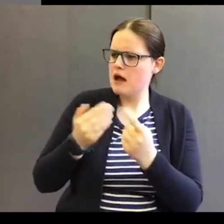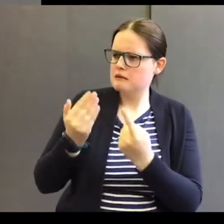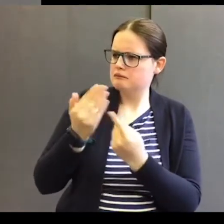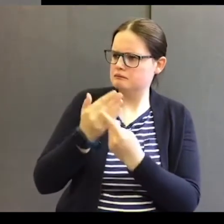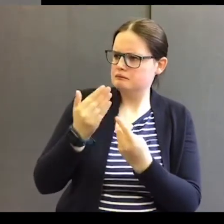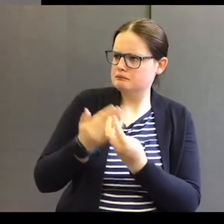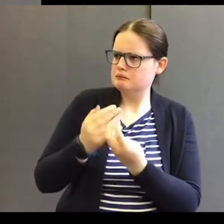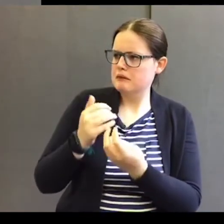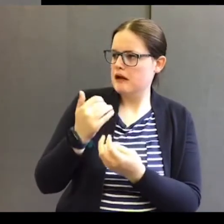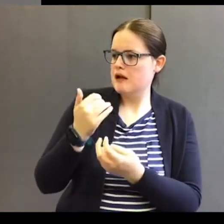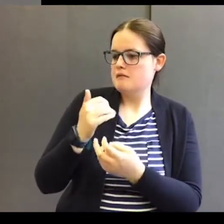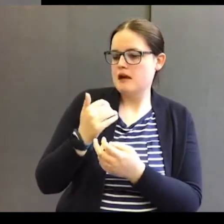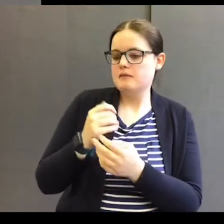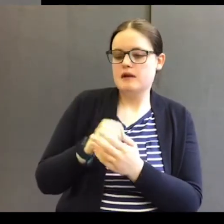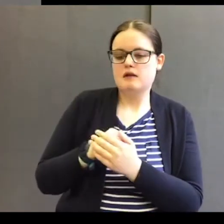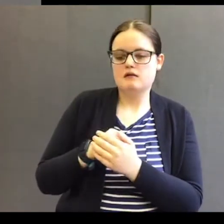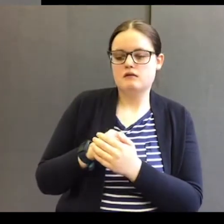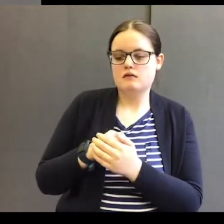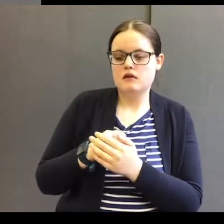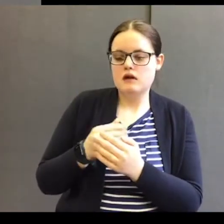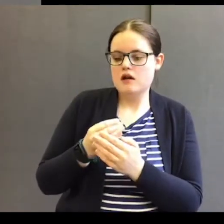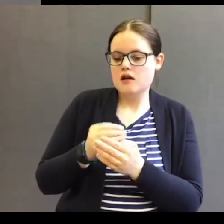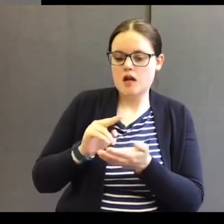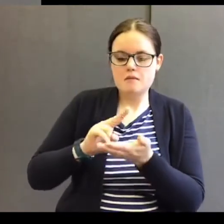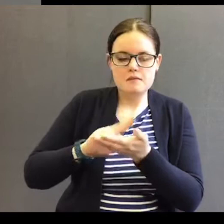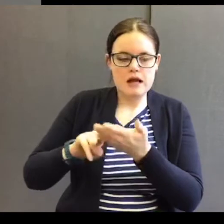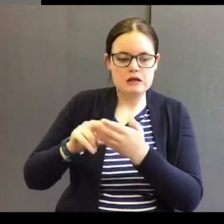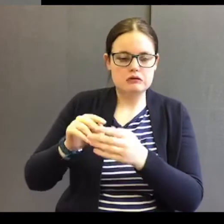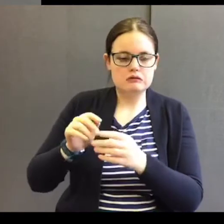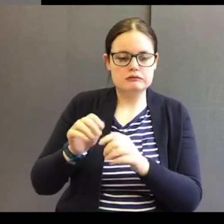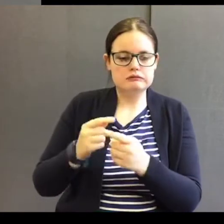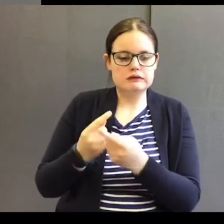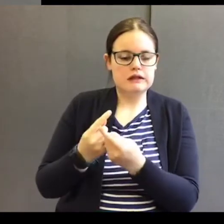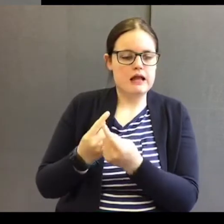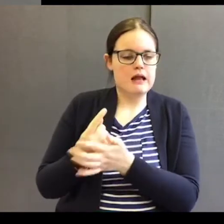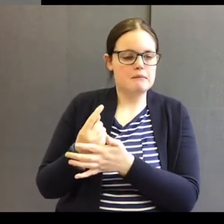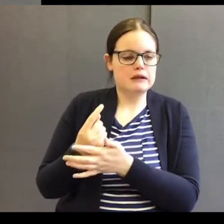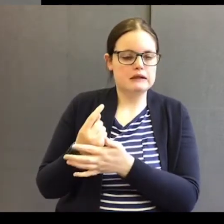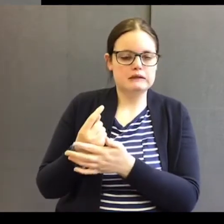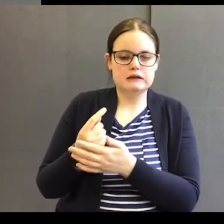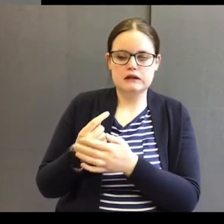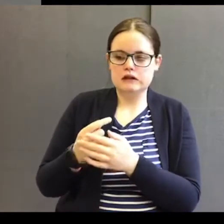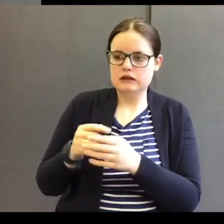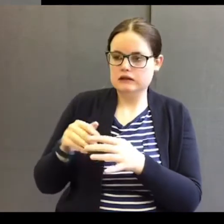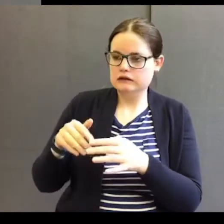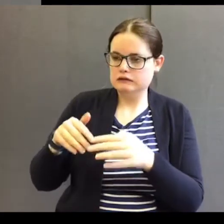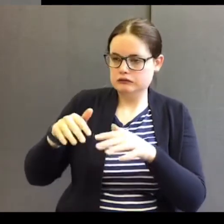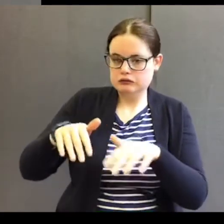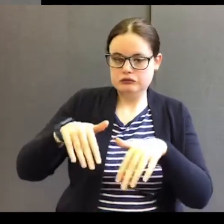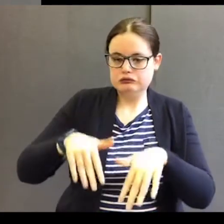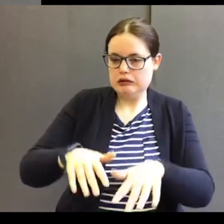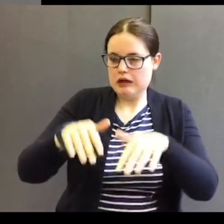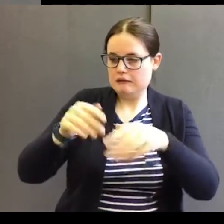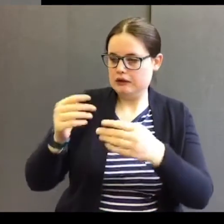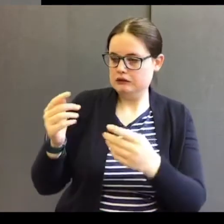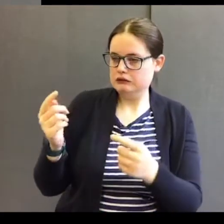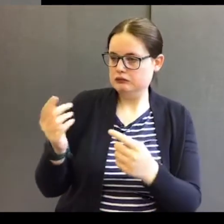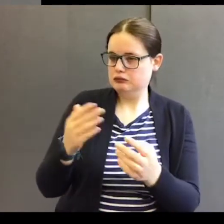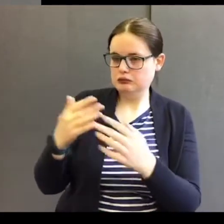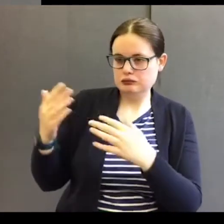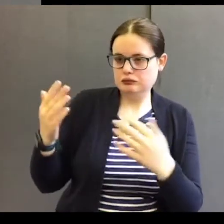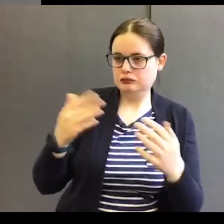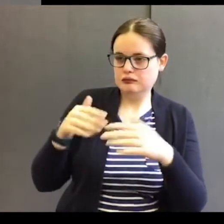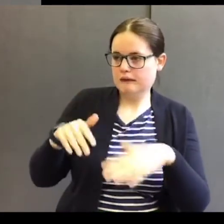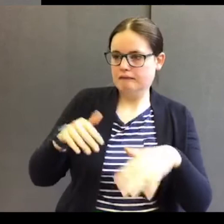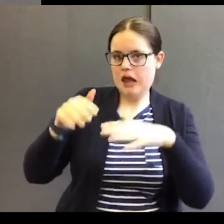my purposes. It might be that there's some natural disaster, a tsunami, a